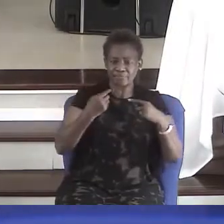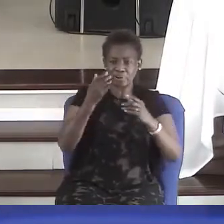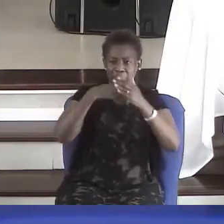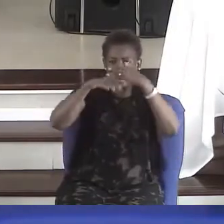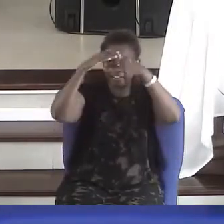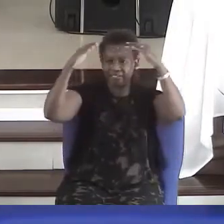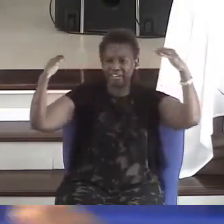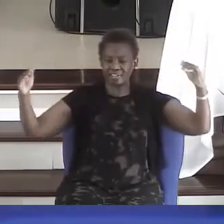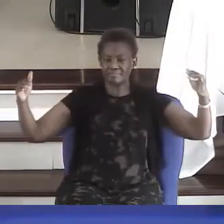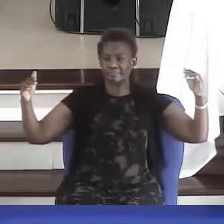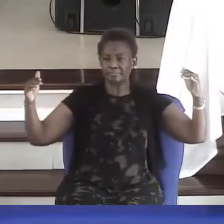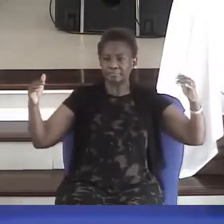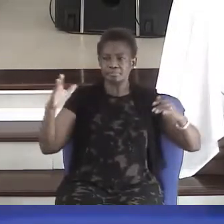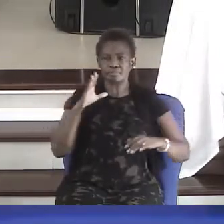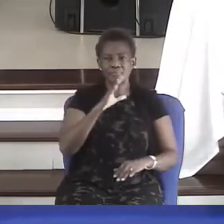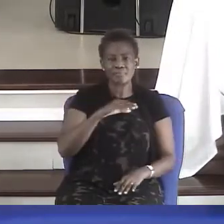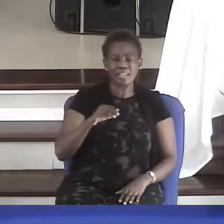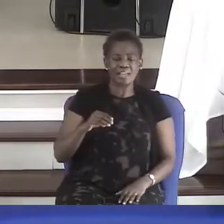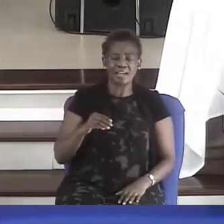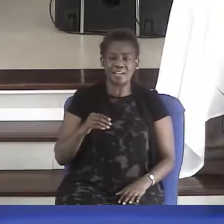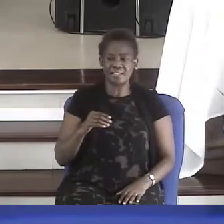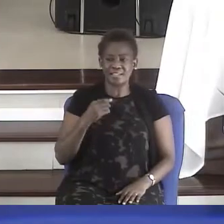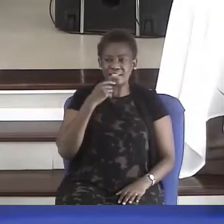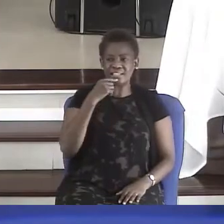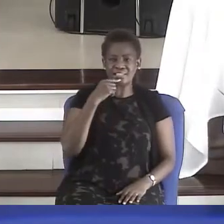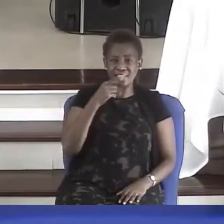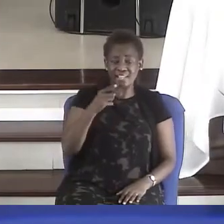him, he's in me, I'm he.